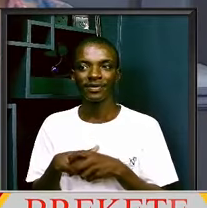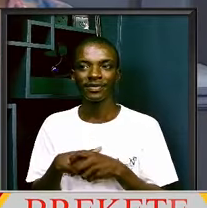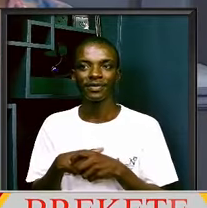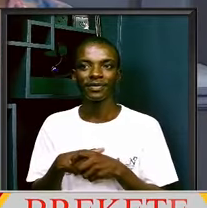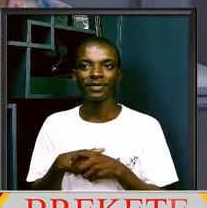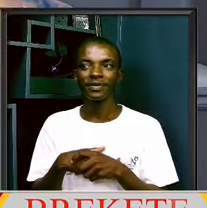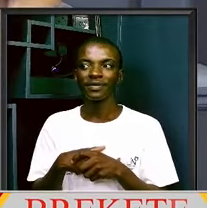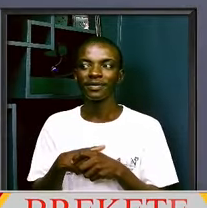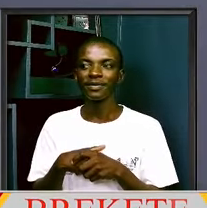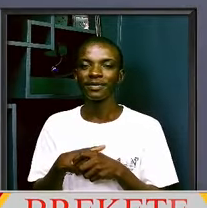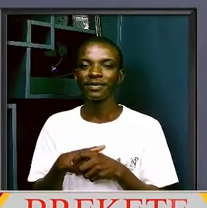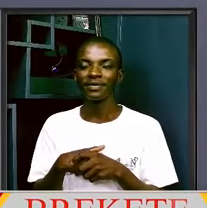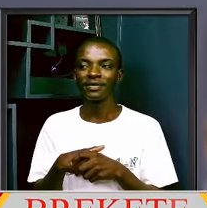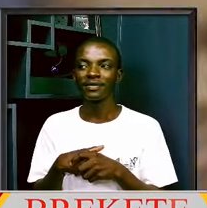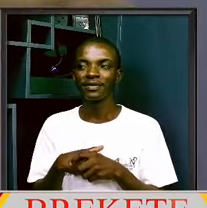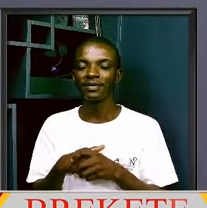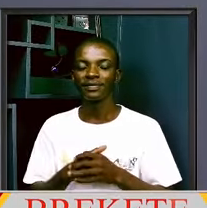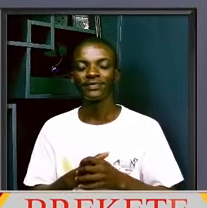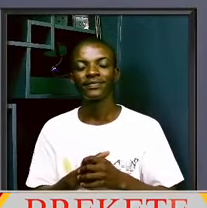Please.